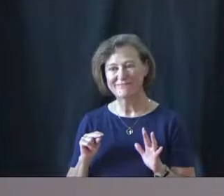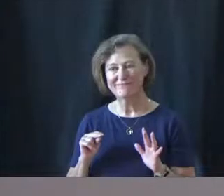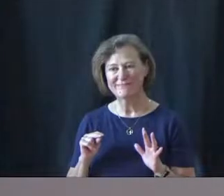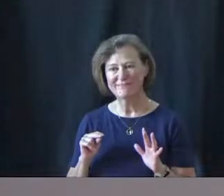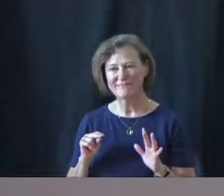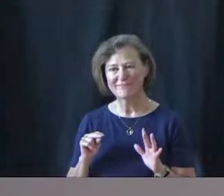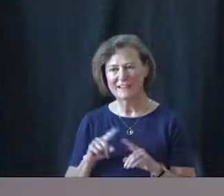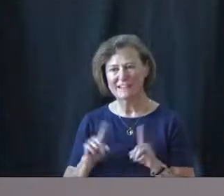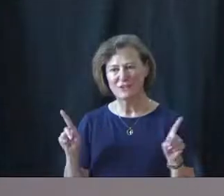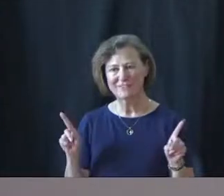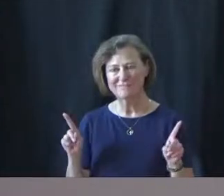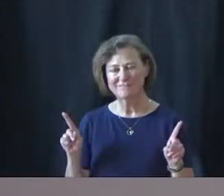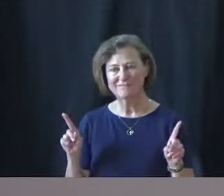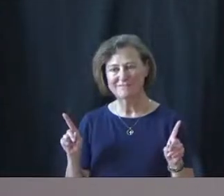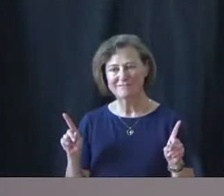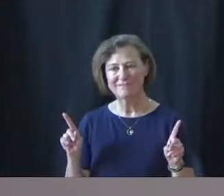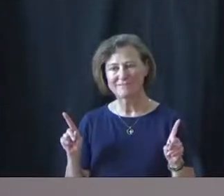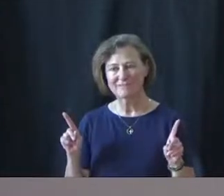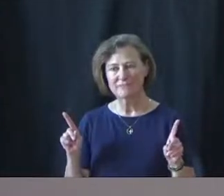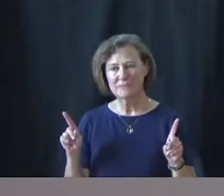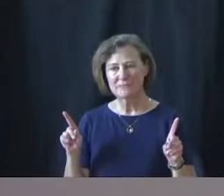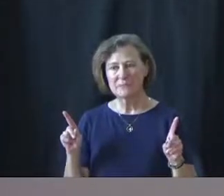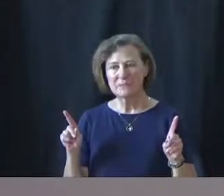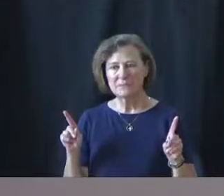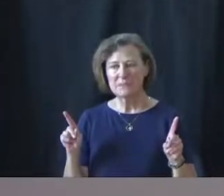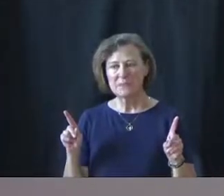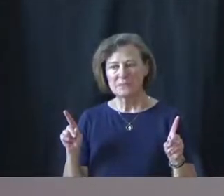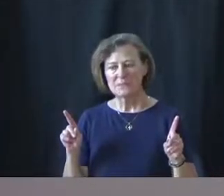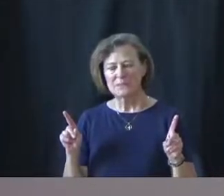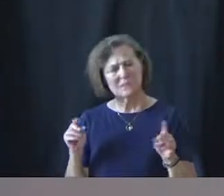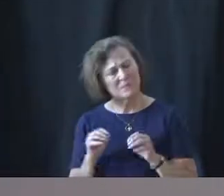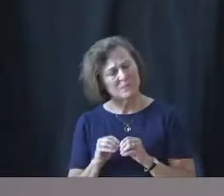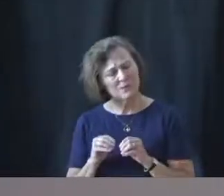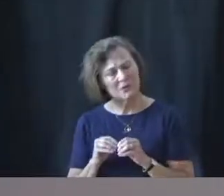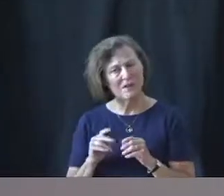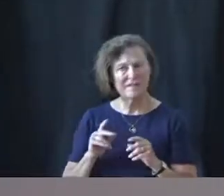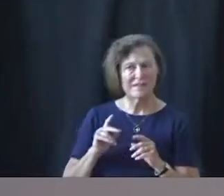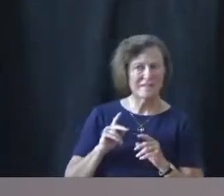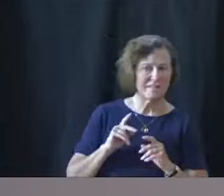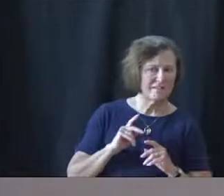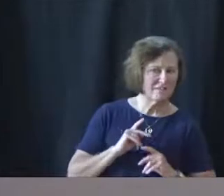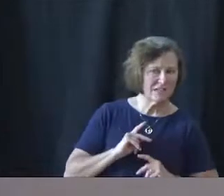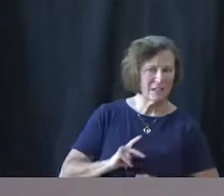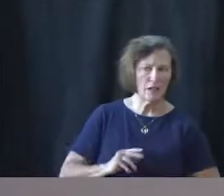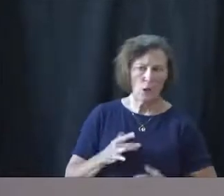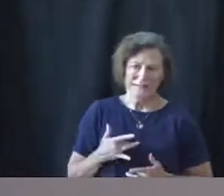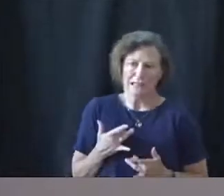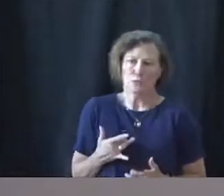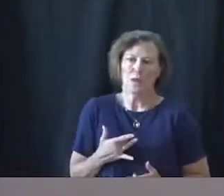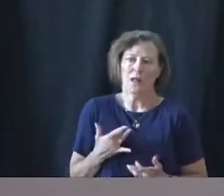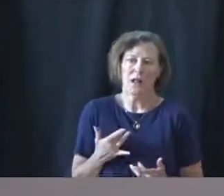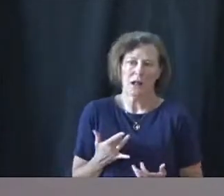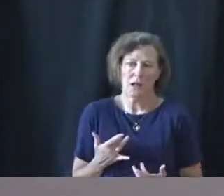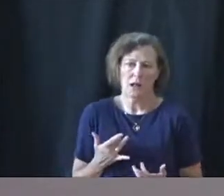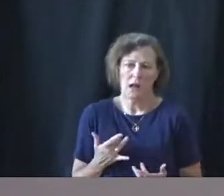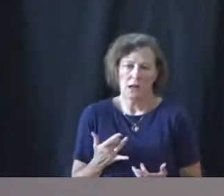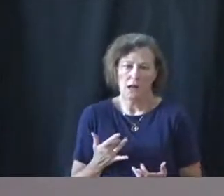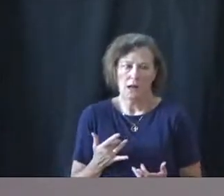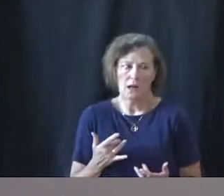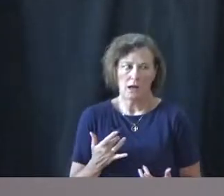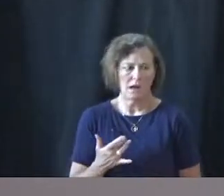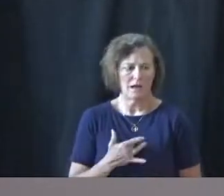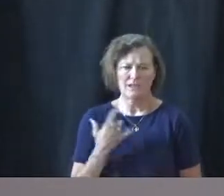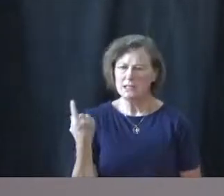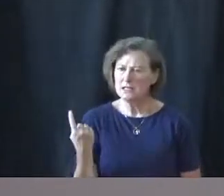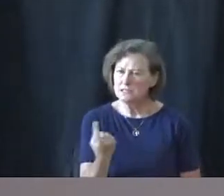it was different, more physical or sensual, a feeling of